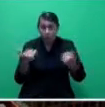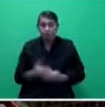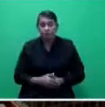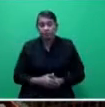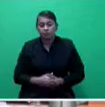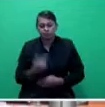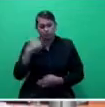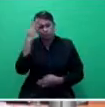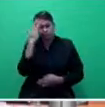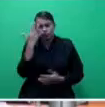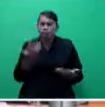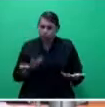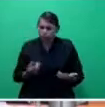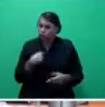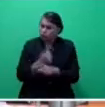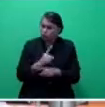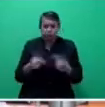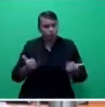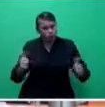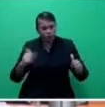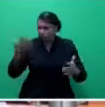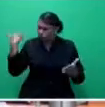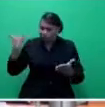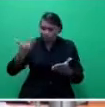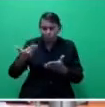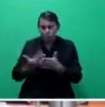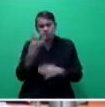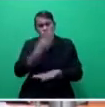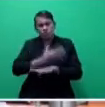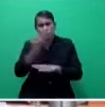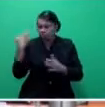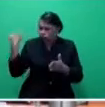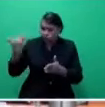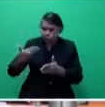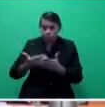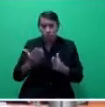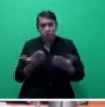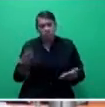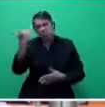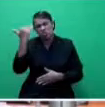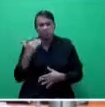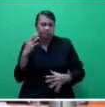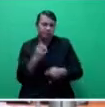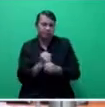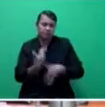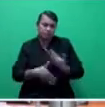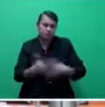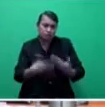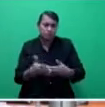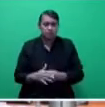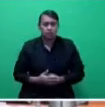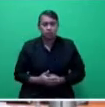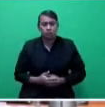talked about this subject matter quite a bit over the past 4 days. Now I was going to be quite brief, but somebody sent